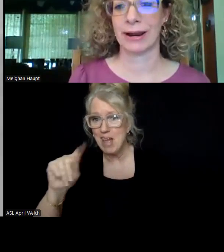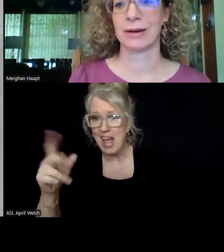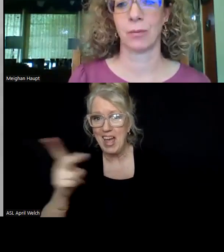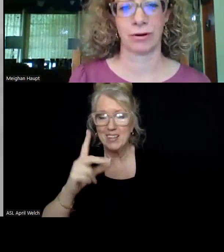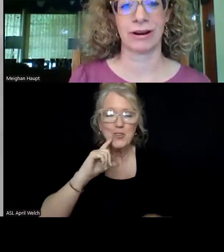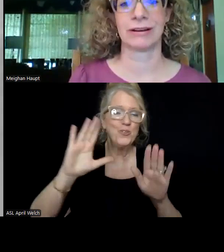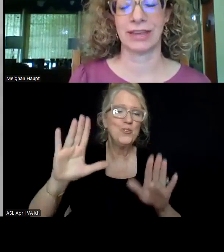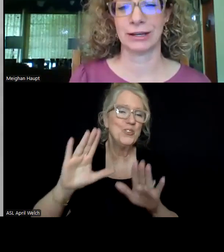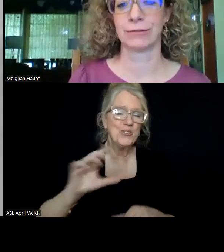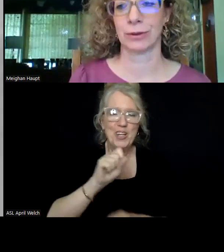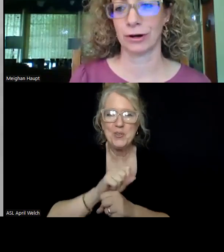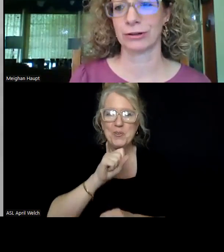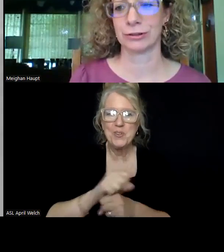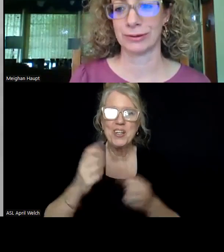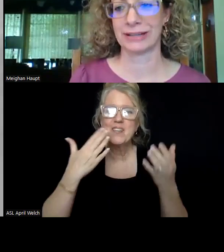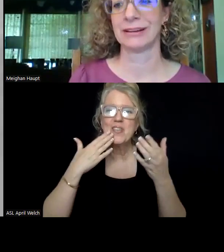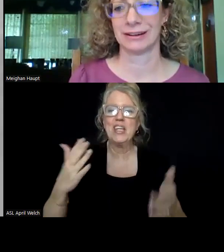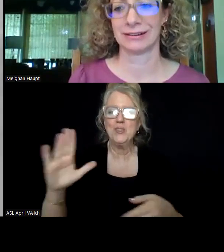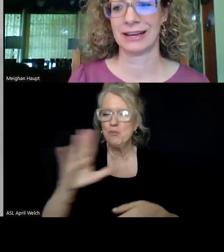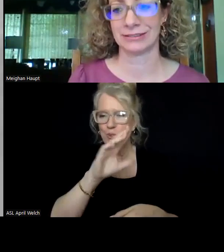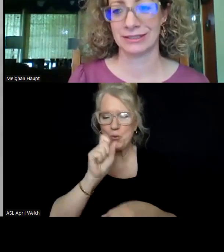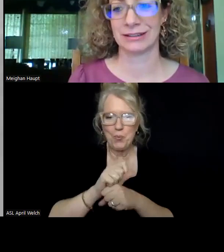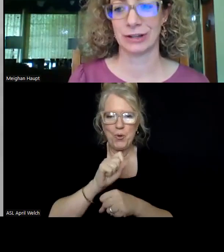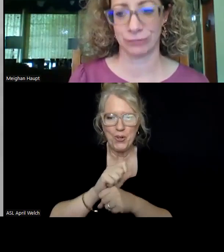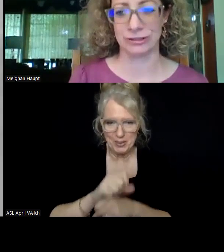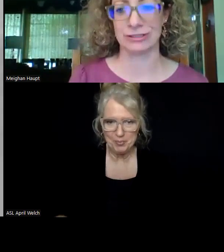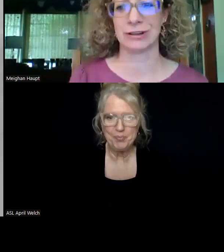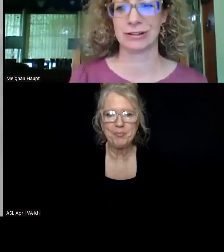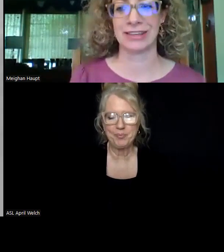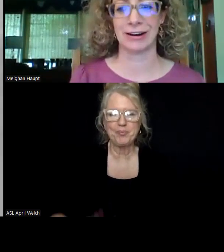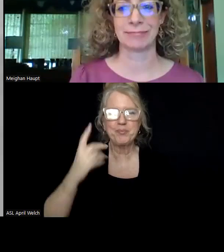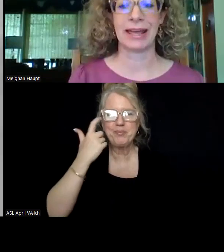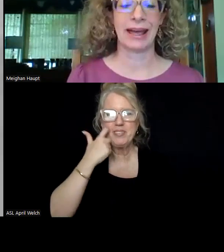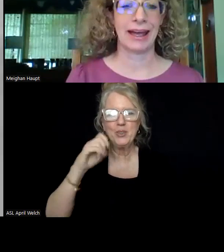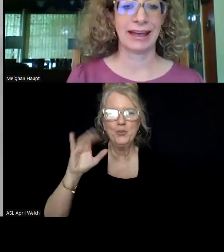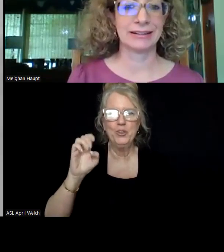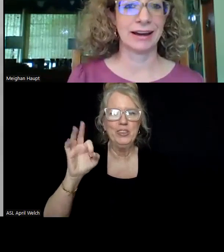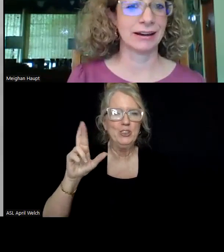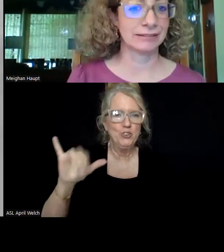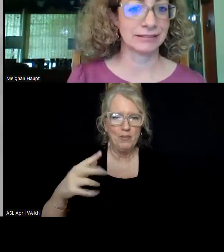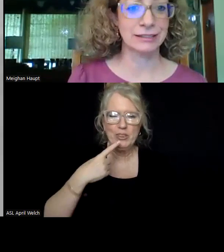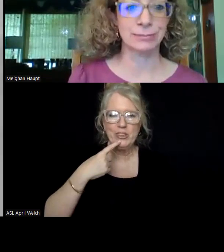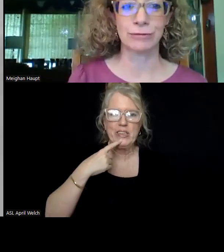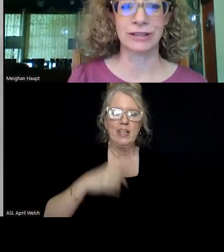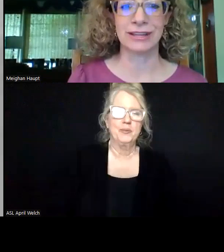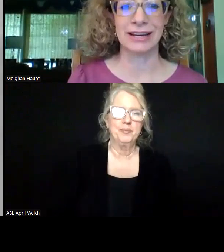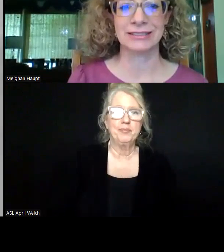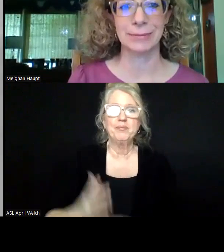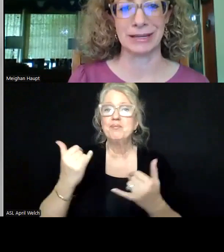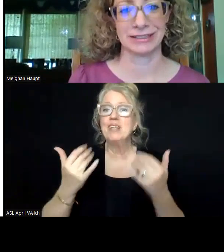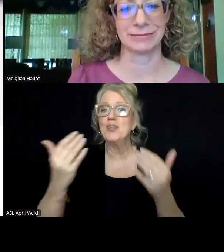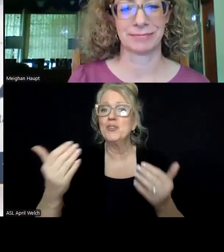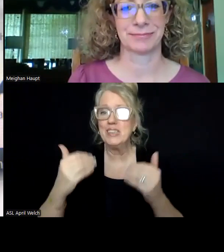doing great work. Thank you for the work you're doing, as Jeffrey just noted there. And let's move to the